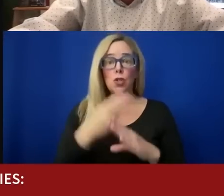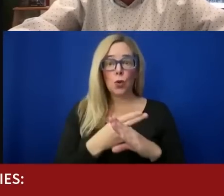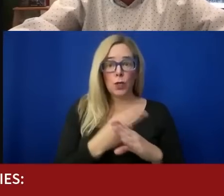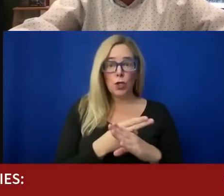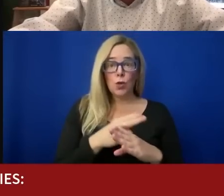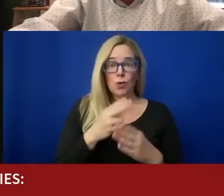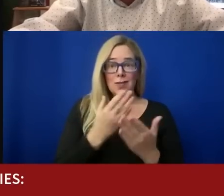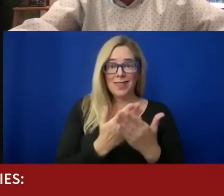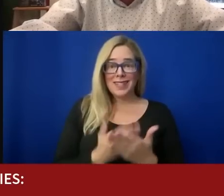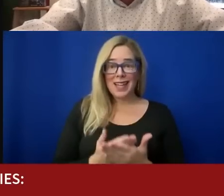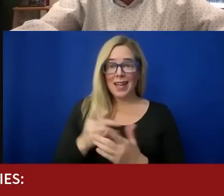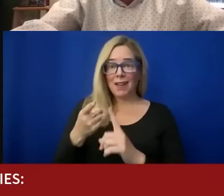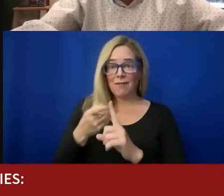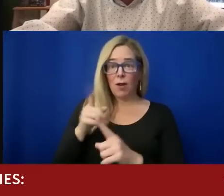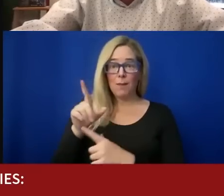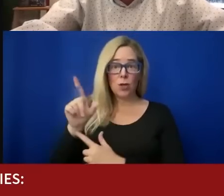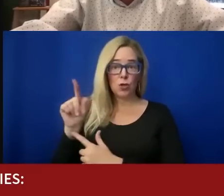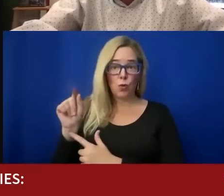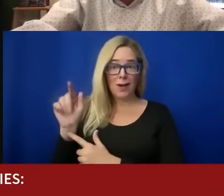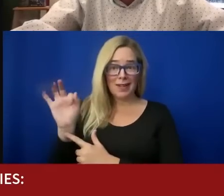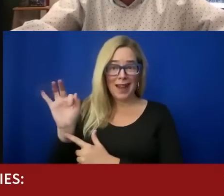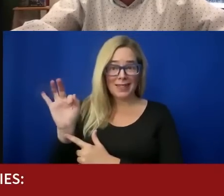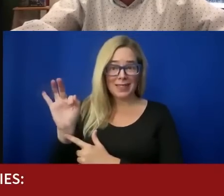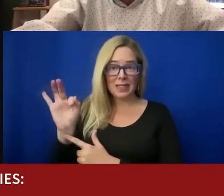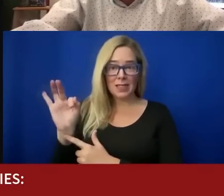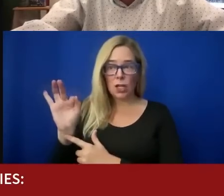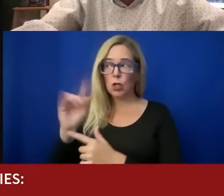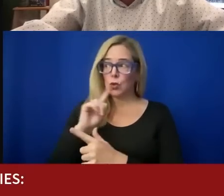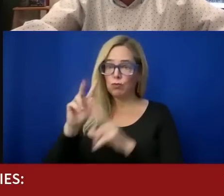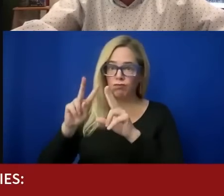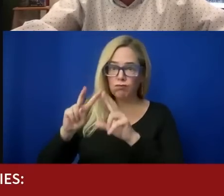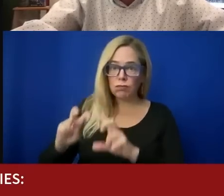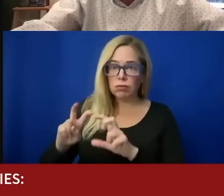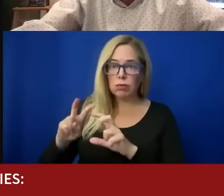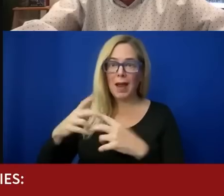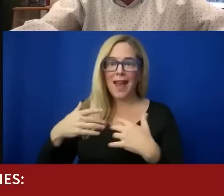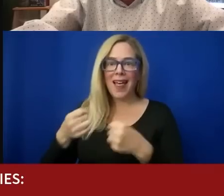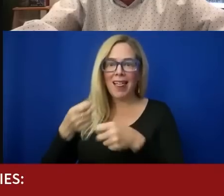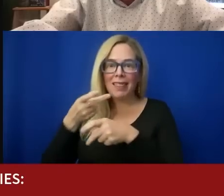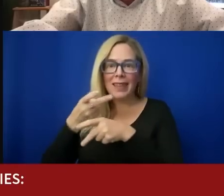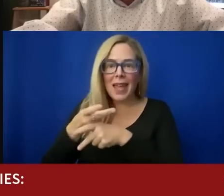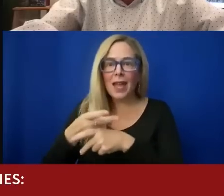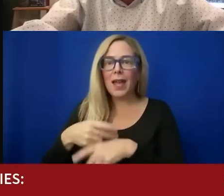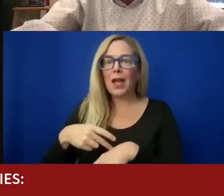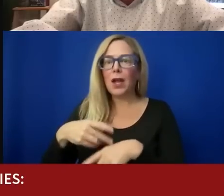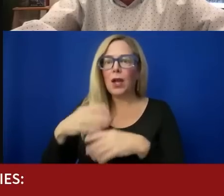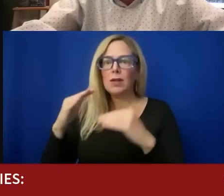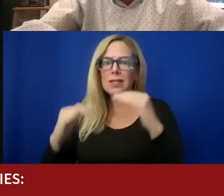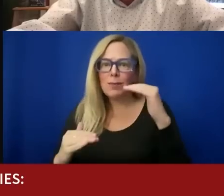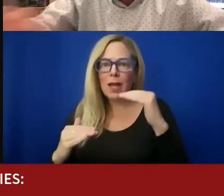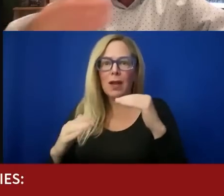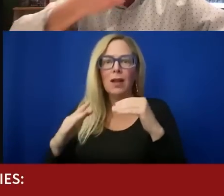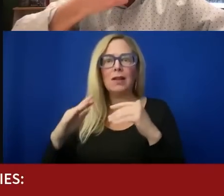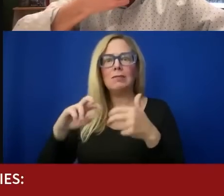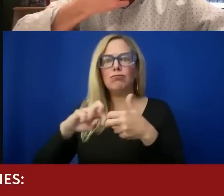really evaluate how healthcare disparities and healthcare barriers exist for the disability